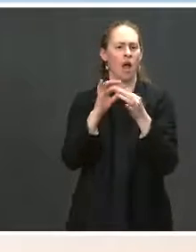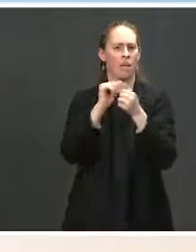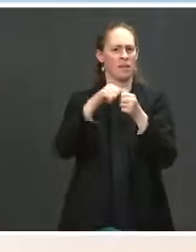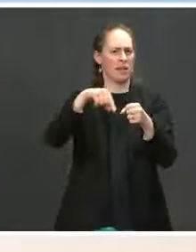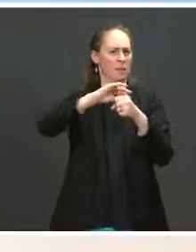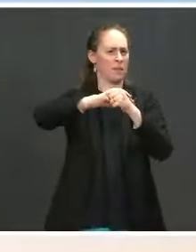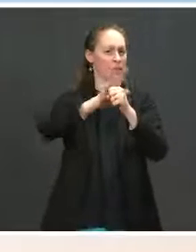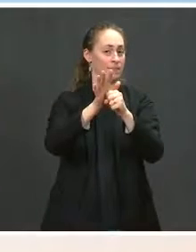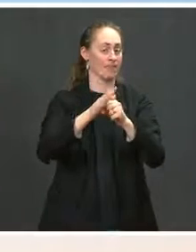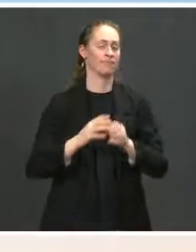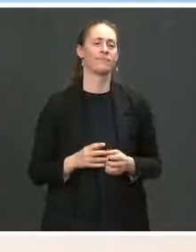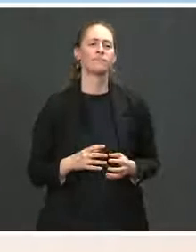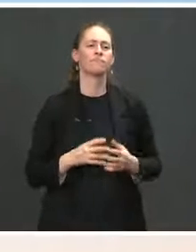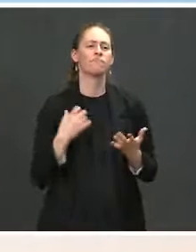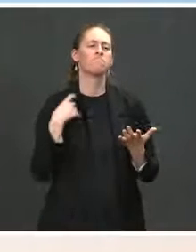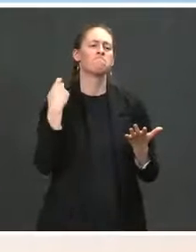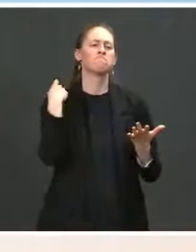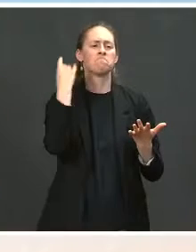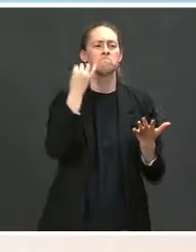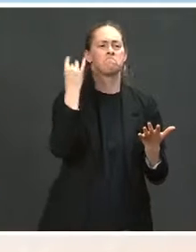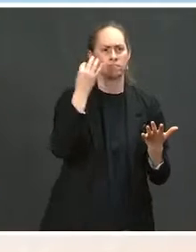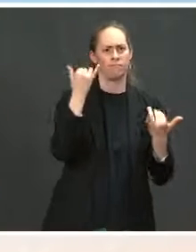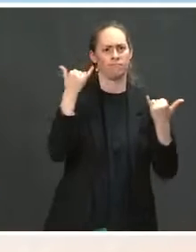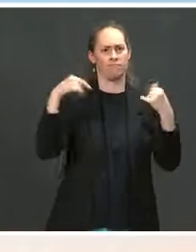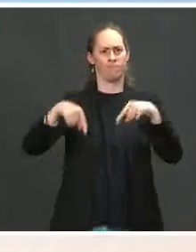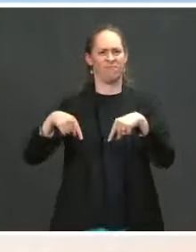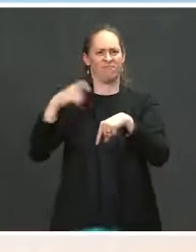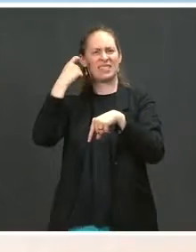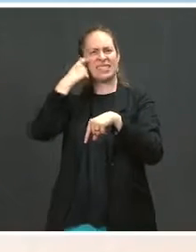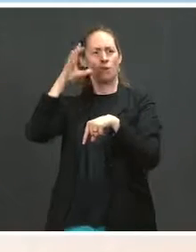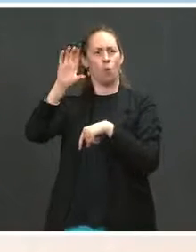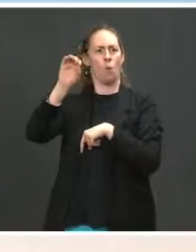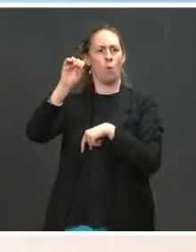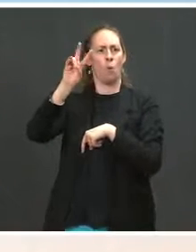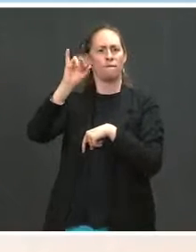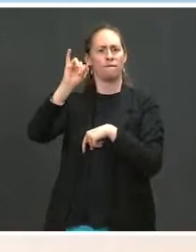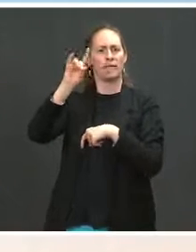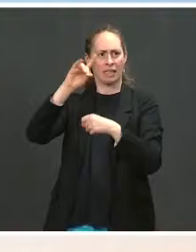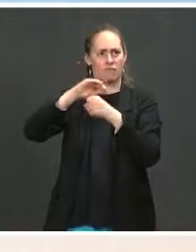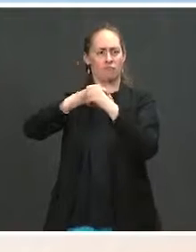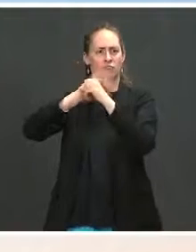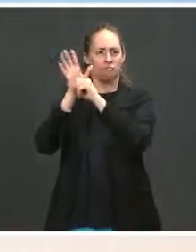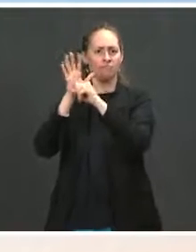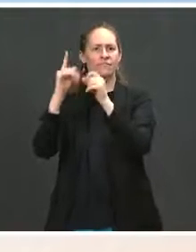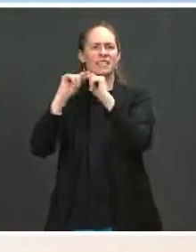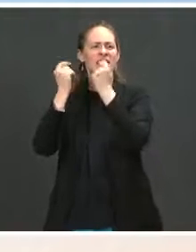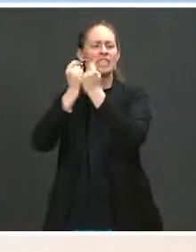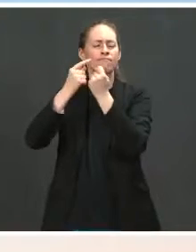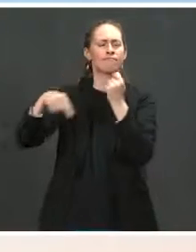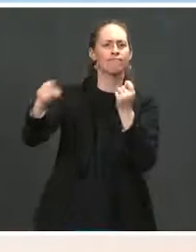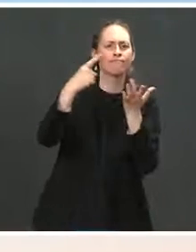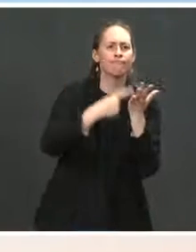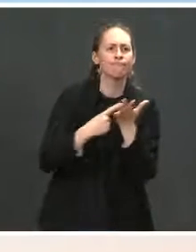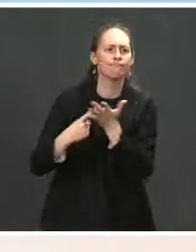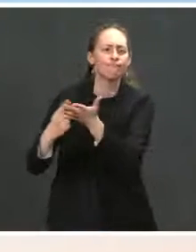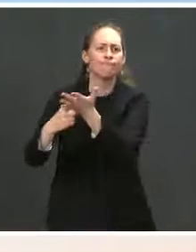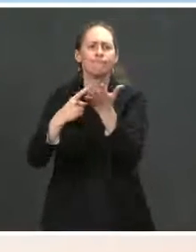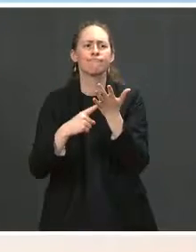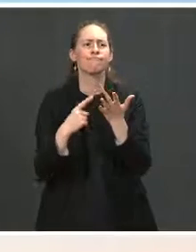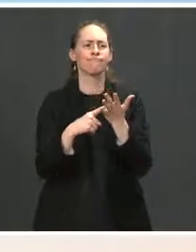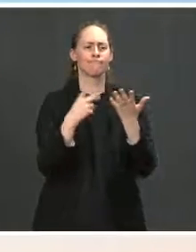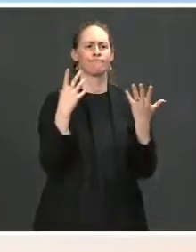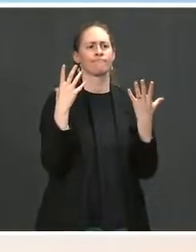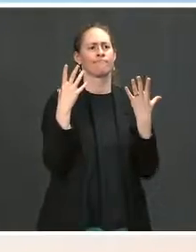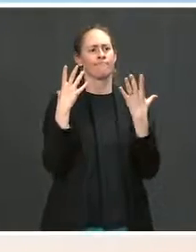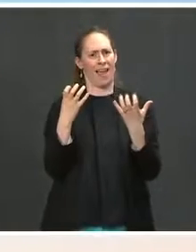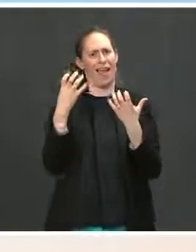House COVID team had a conversation with the Brazilian health minister. Brazil, as you know, now is the epicenter of this pandemic. And